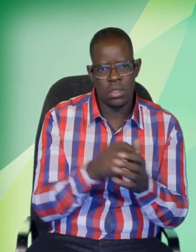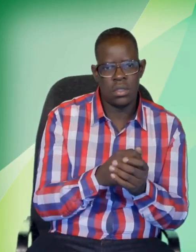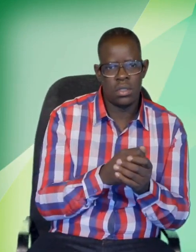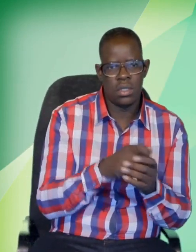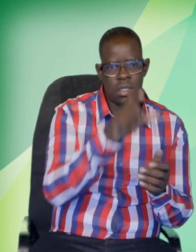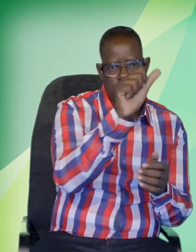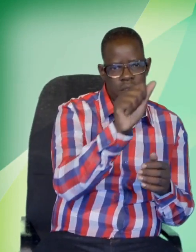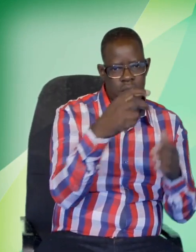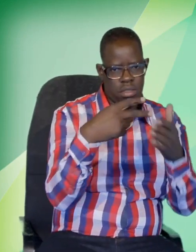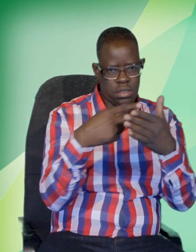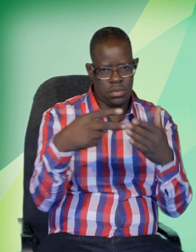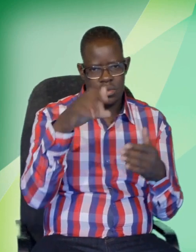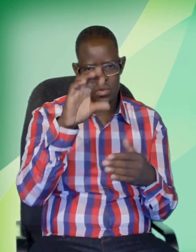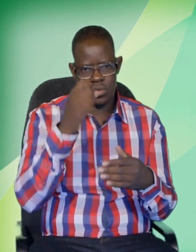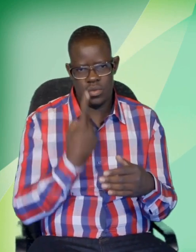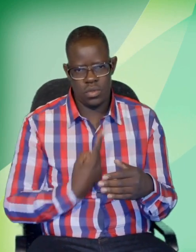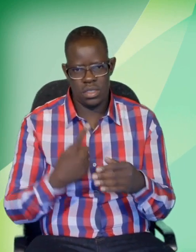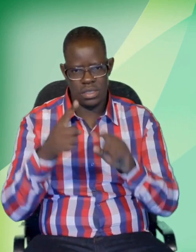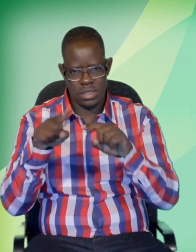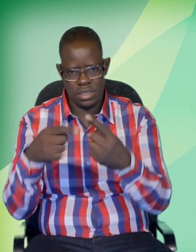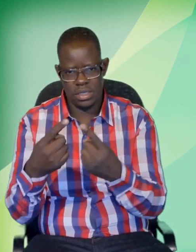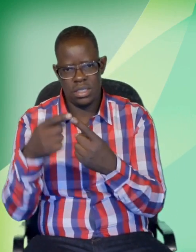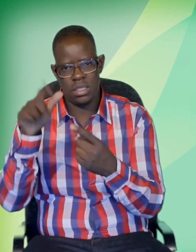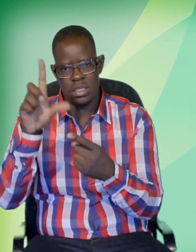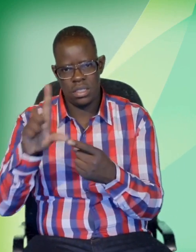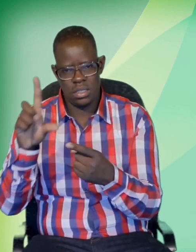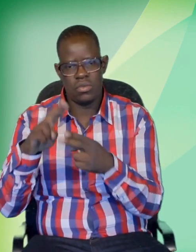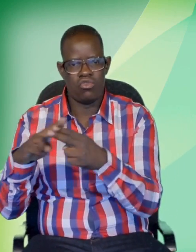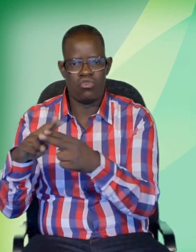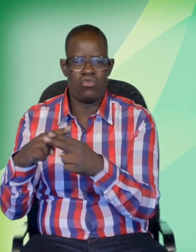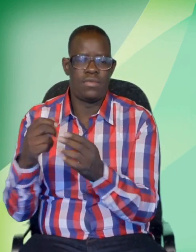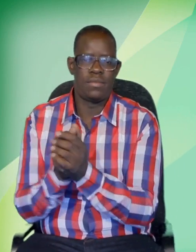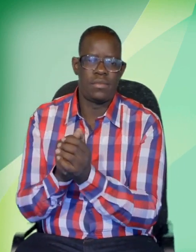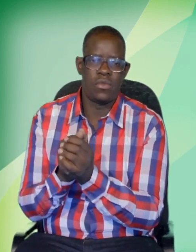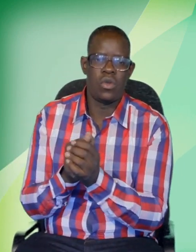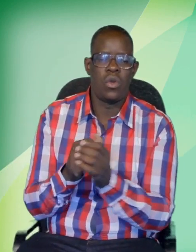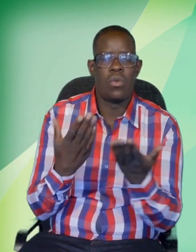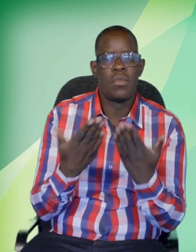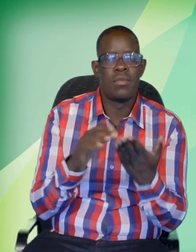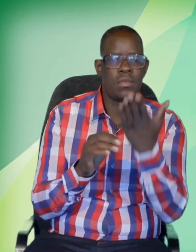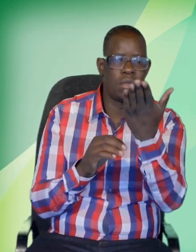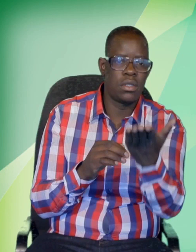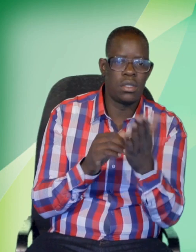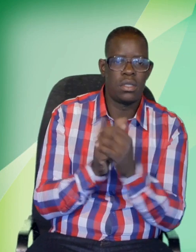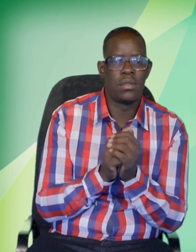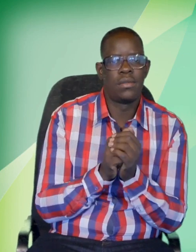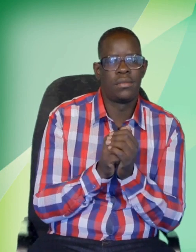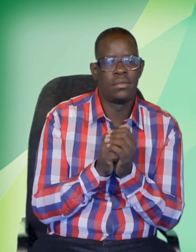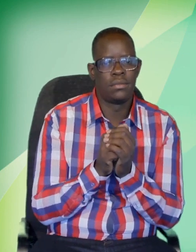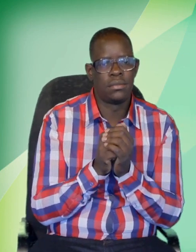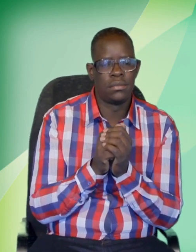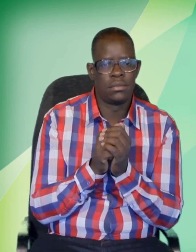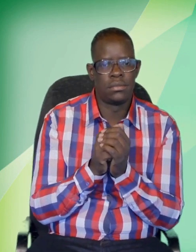owner's equity plus liabilities that is mostly used, or owner's equity